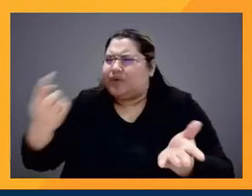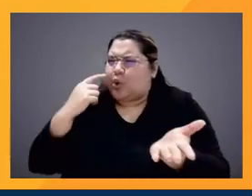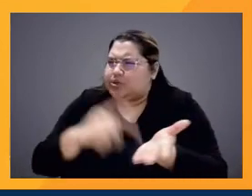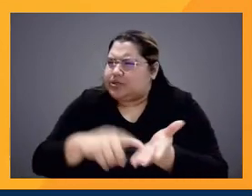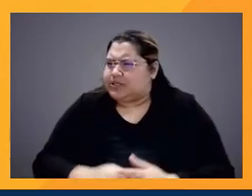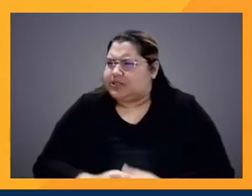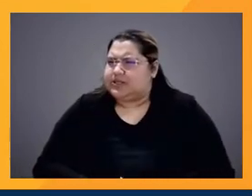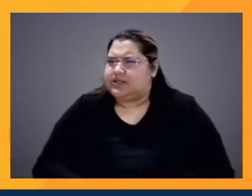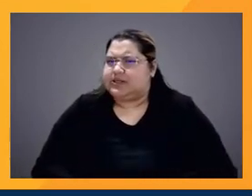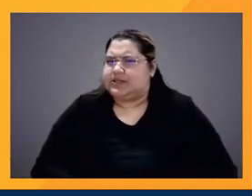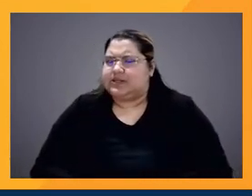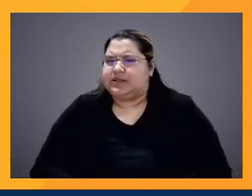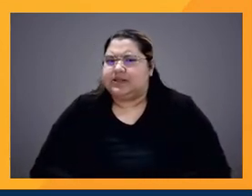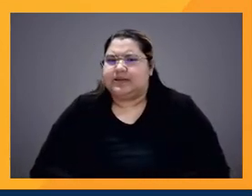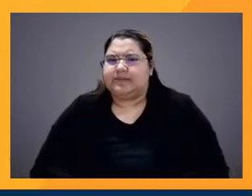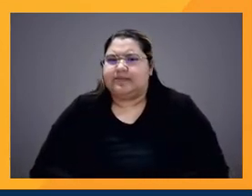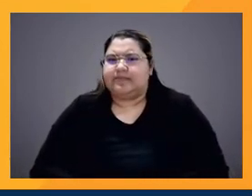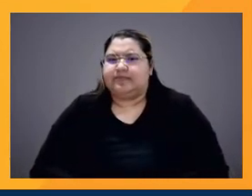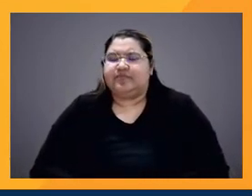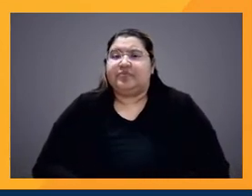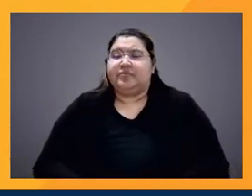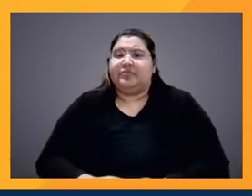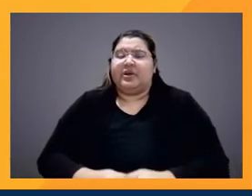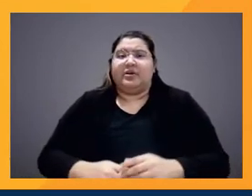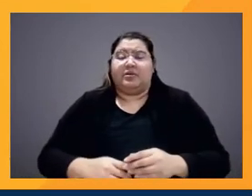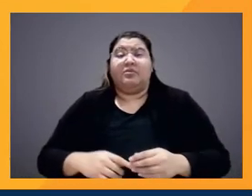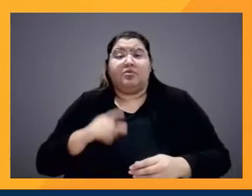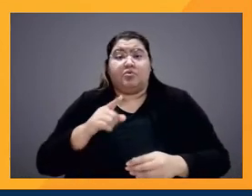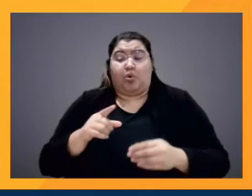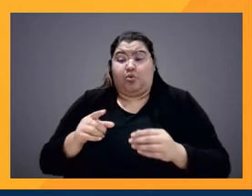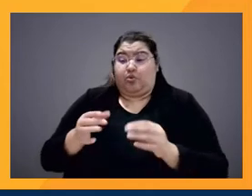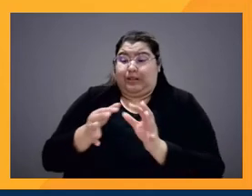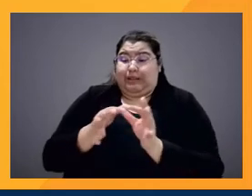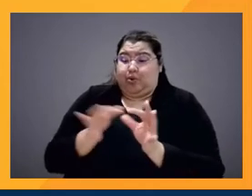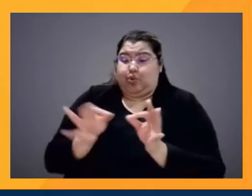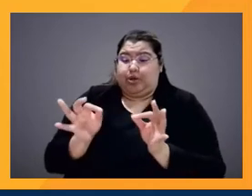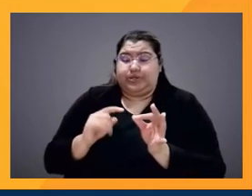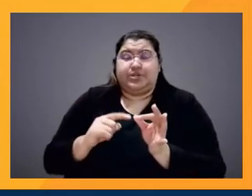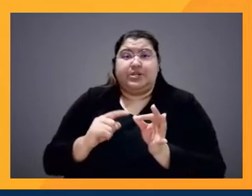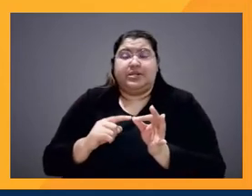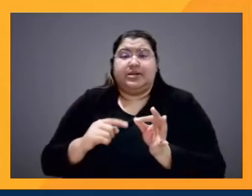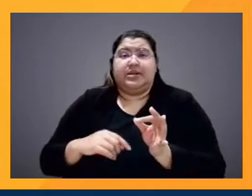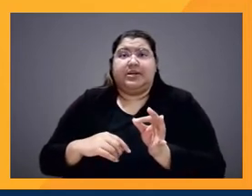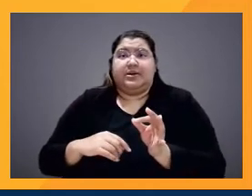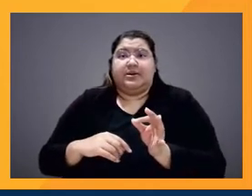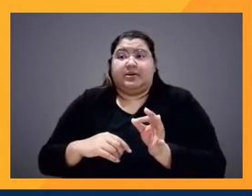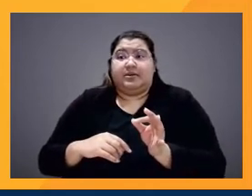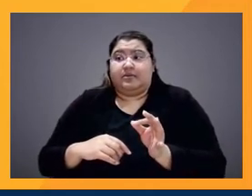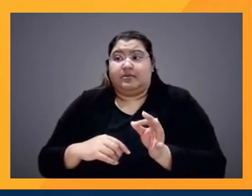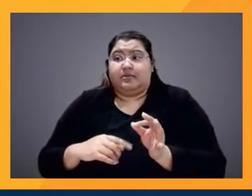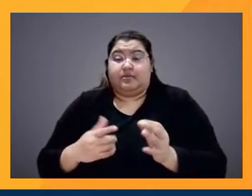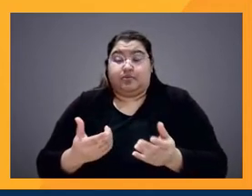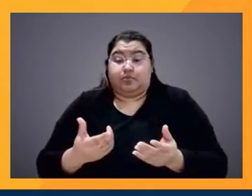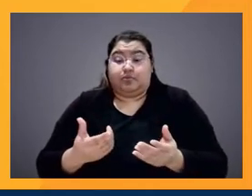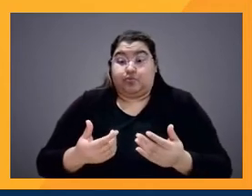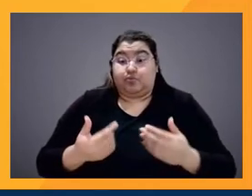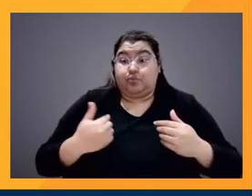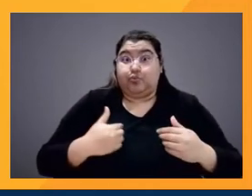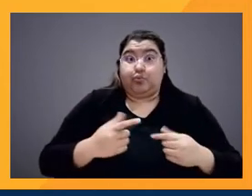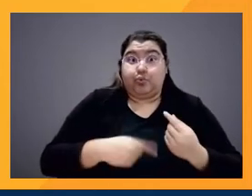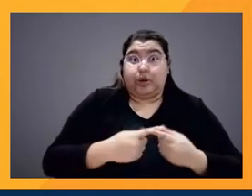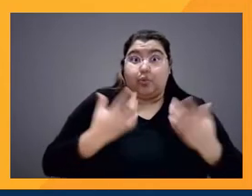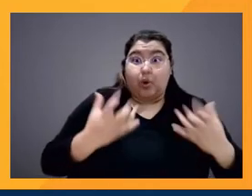benefit from home sharing and particularly the return of travel, right? In the US, we actually started in a rural